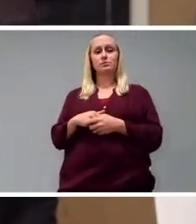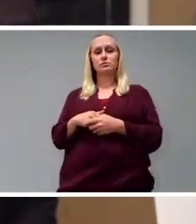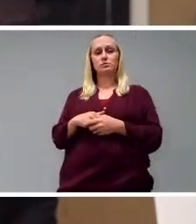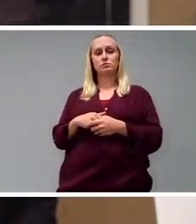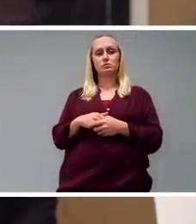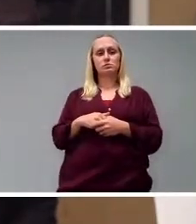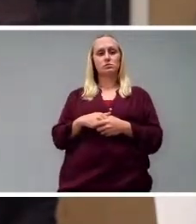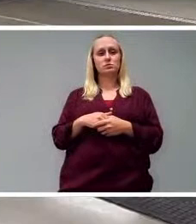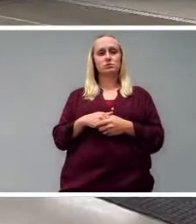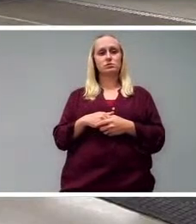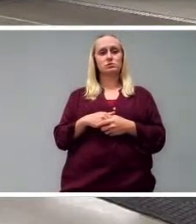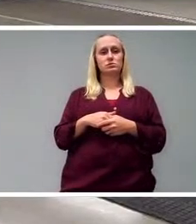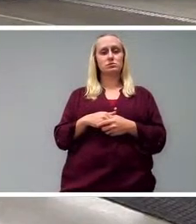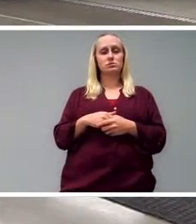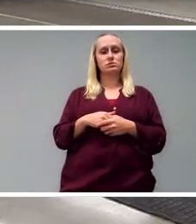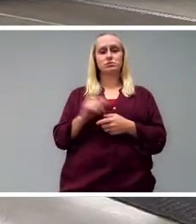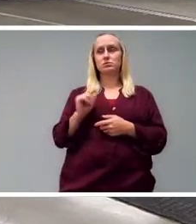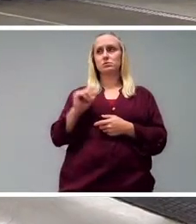Yes, Director Bethel.